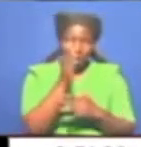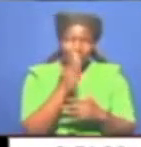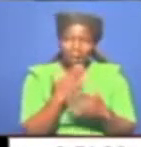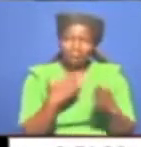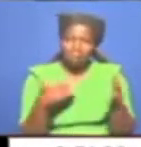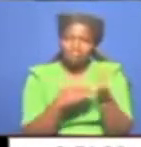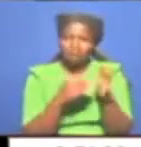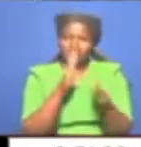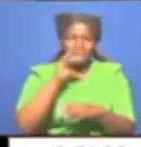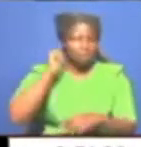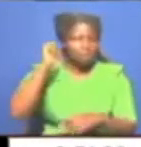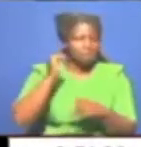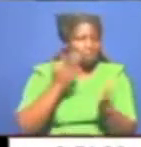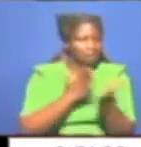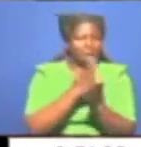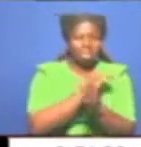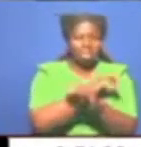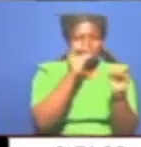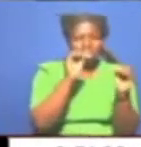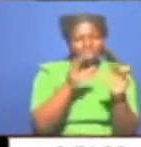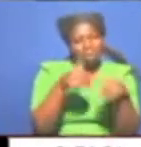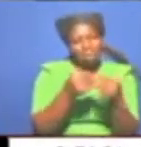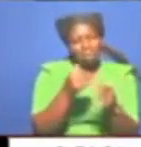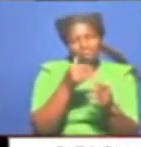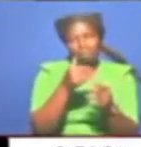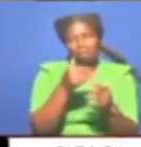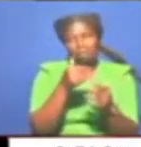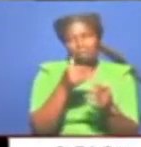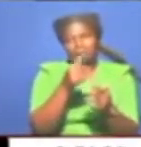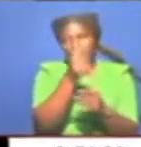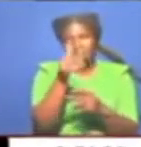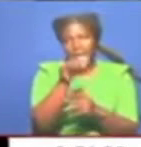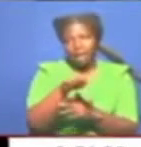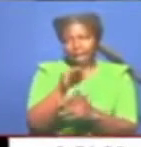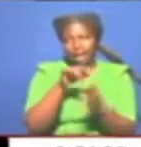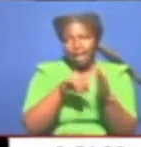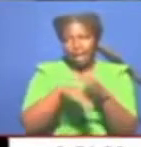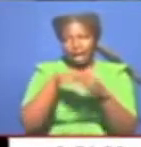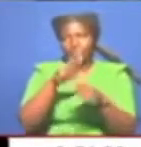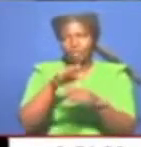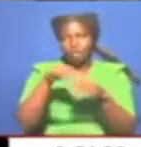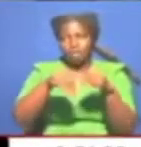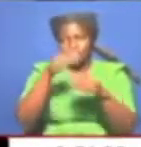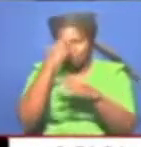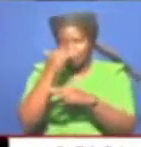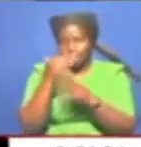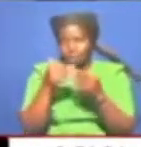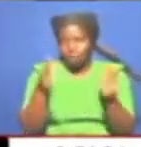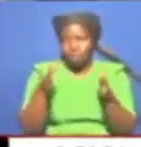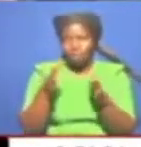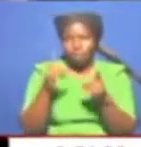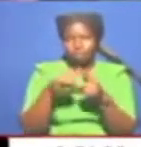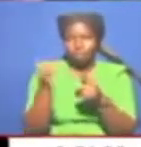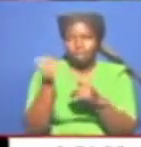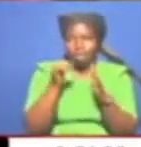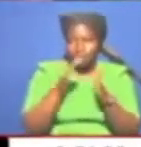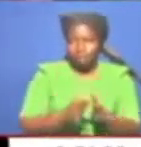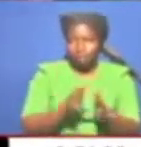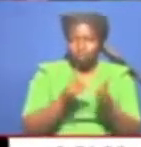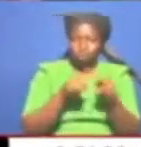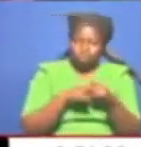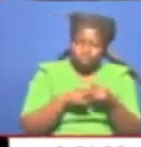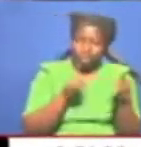other spheres outside elections. Since it is open to any citizen to initiate, as a citizen,